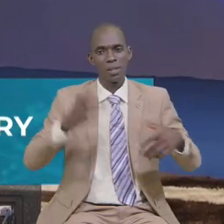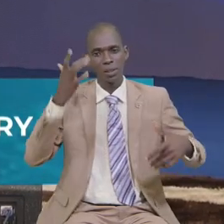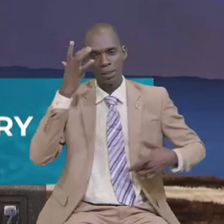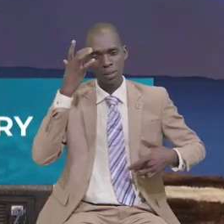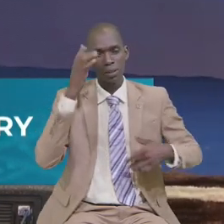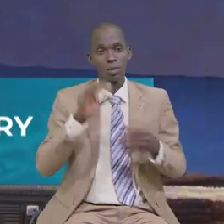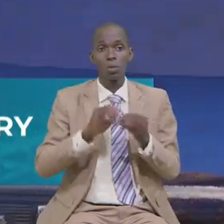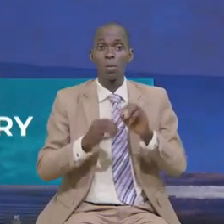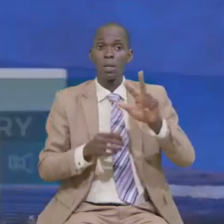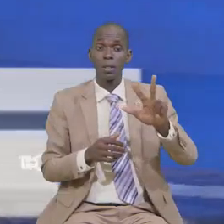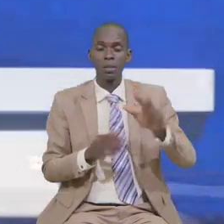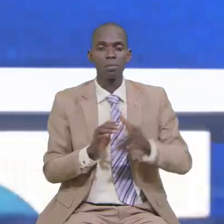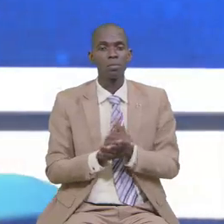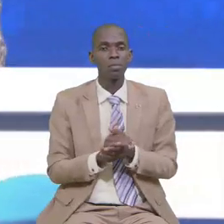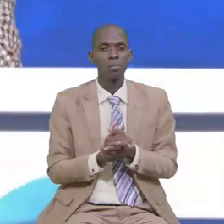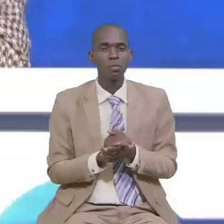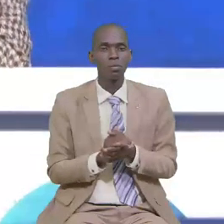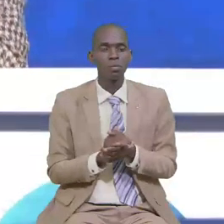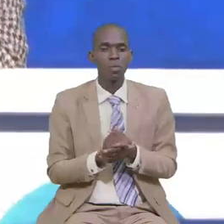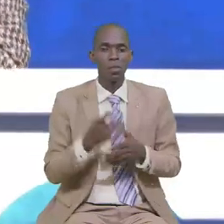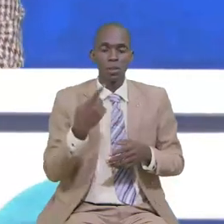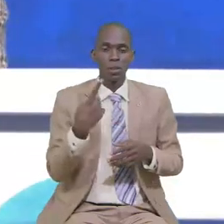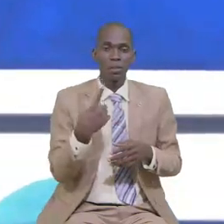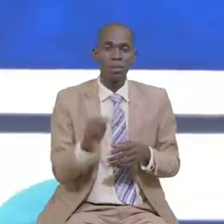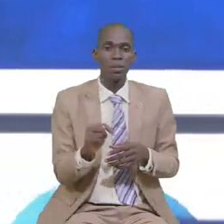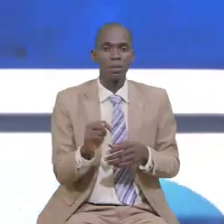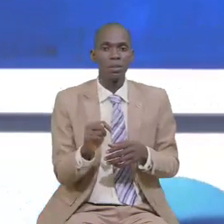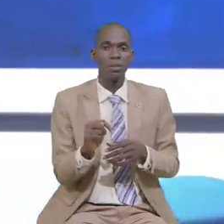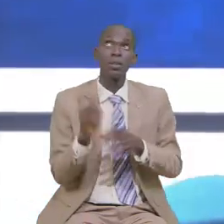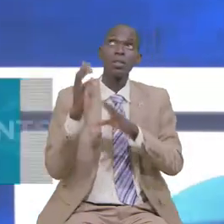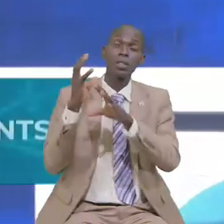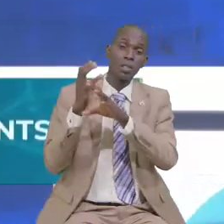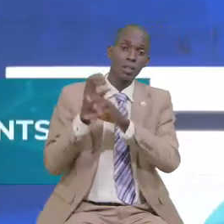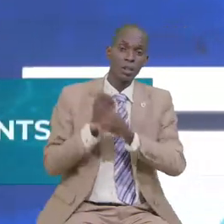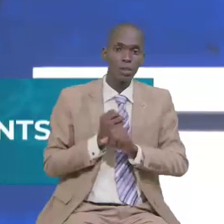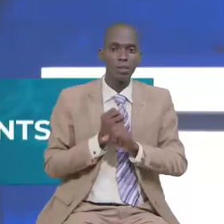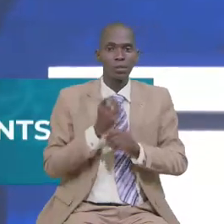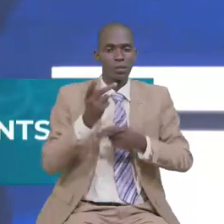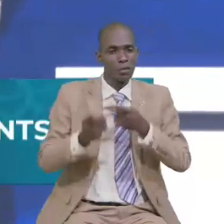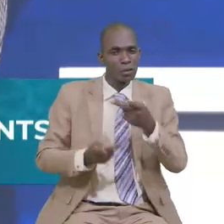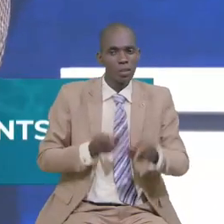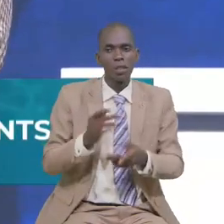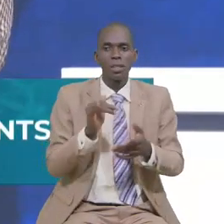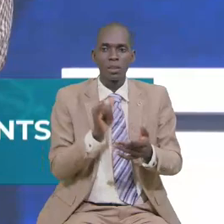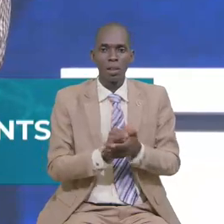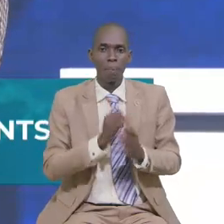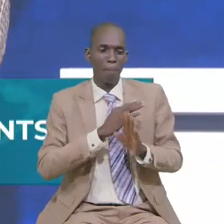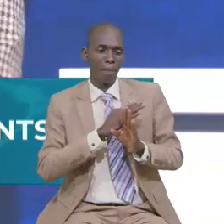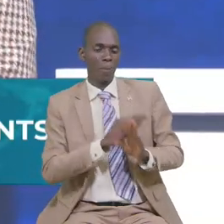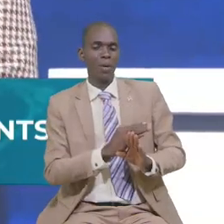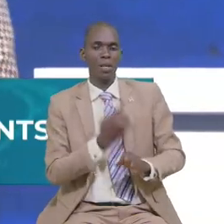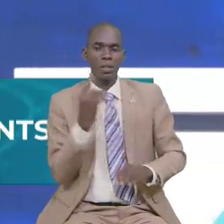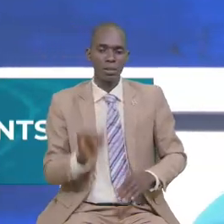Number three is the received visitation that prevents eternal suffering.